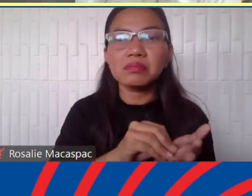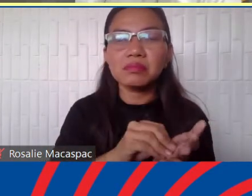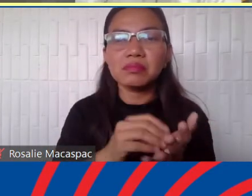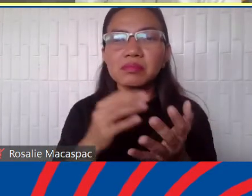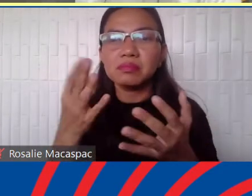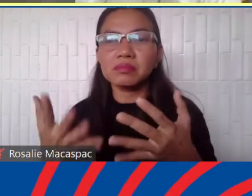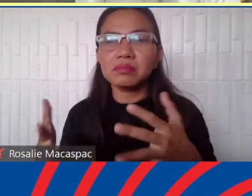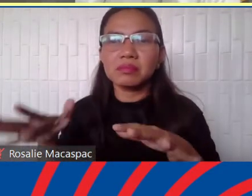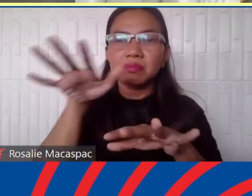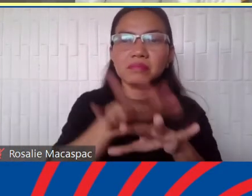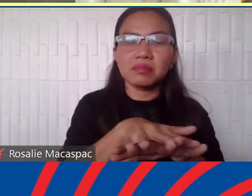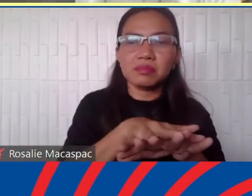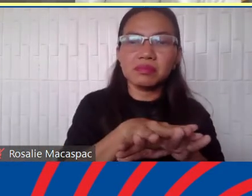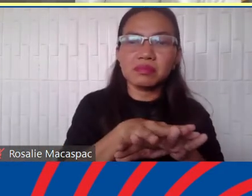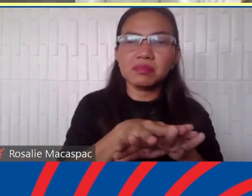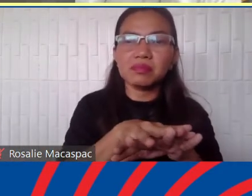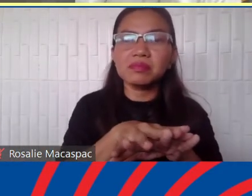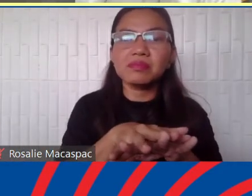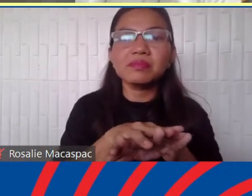with Mendeley